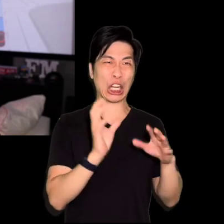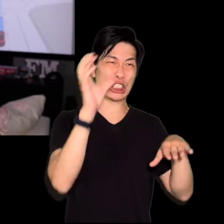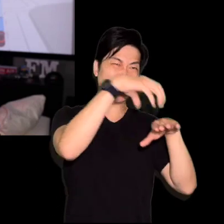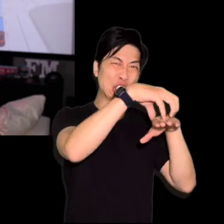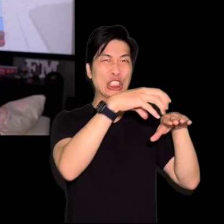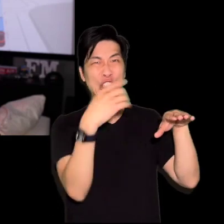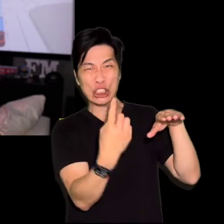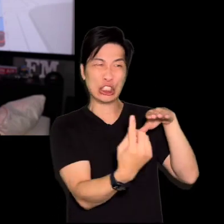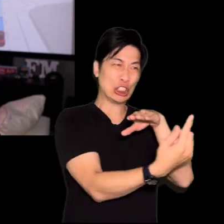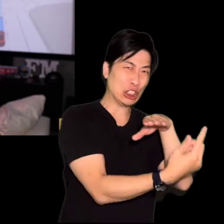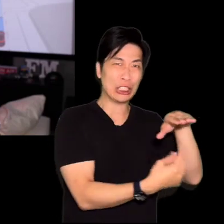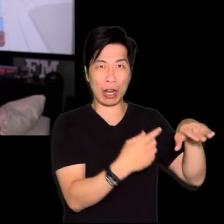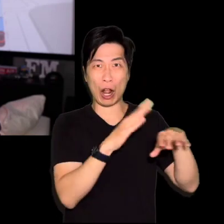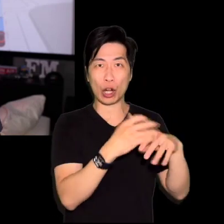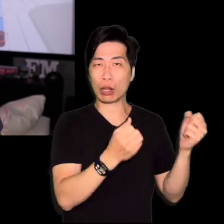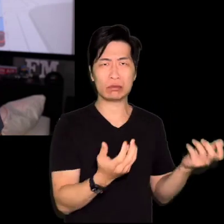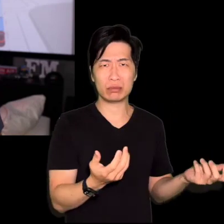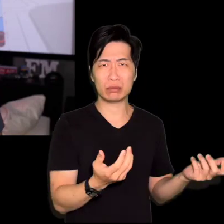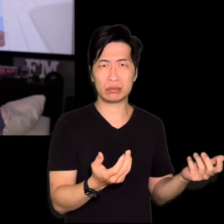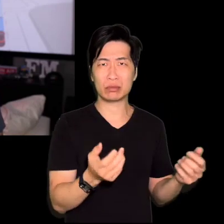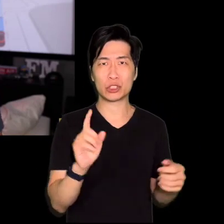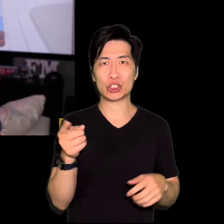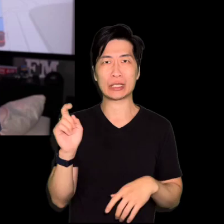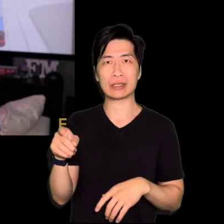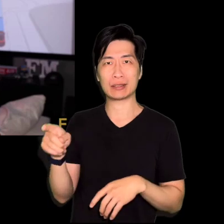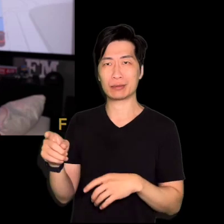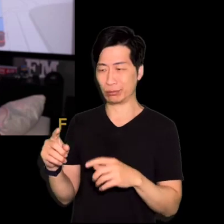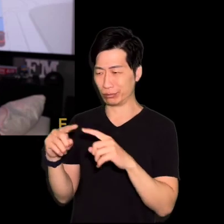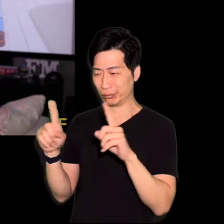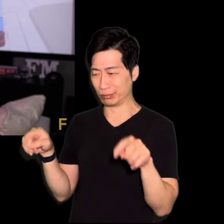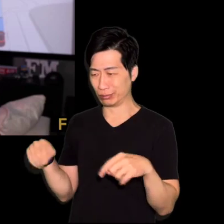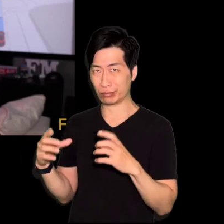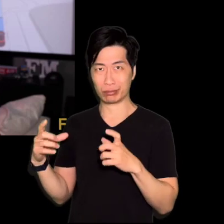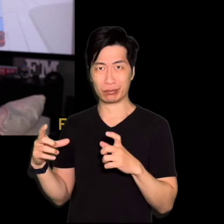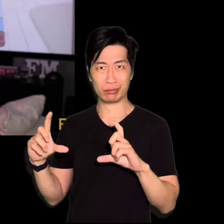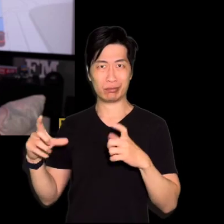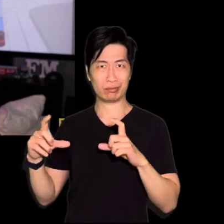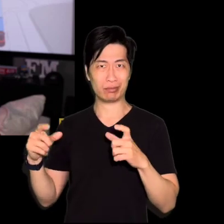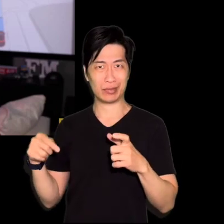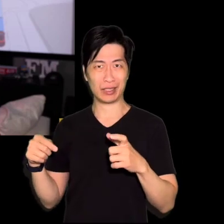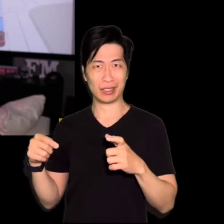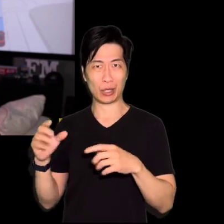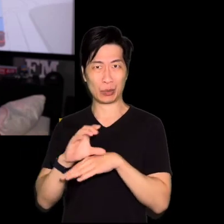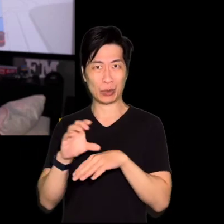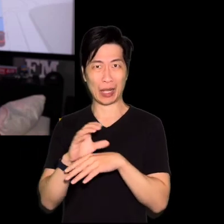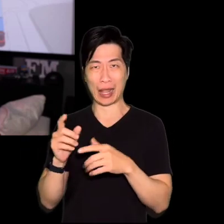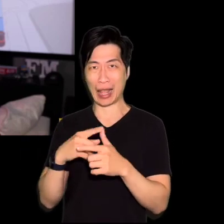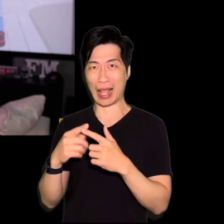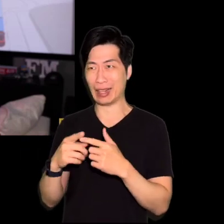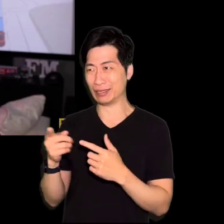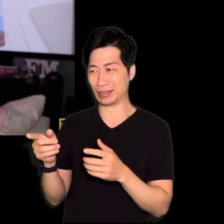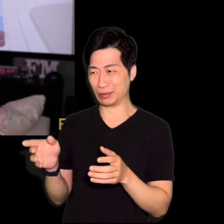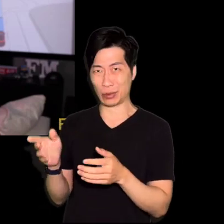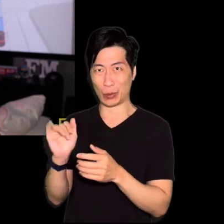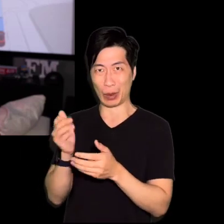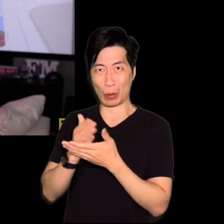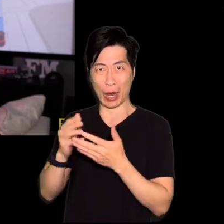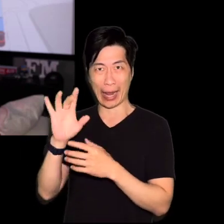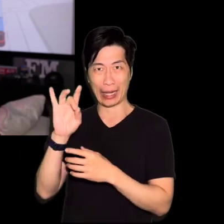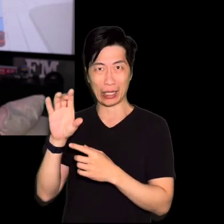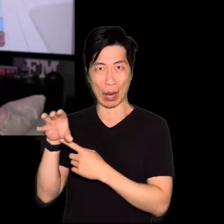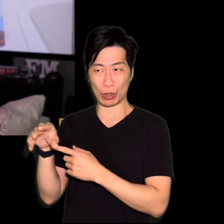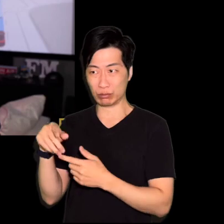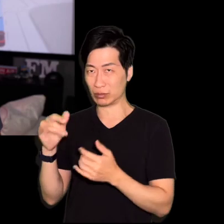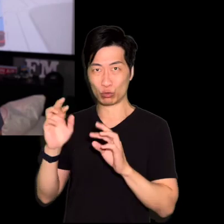and giant parts, all they need to do is fill up a box that's, say, 15 inches by 15 inches with